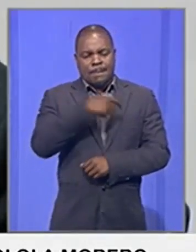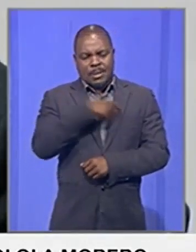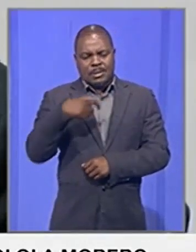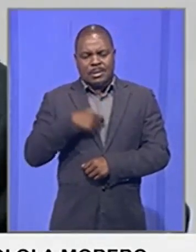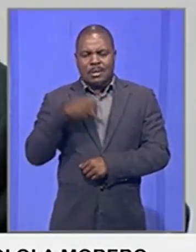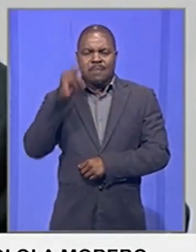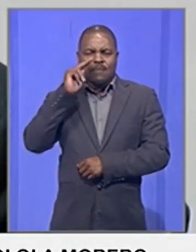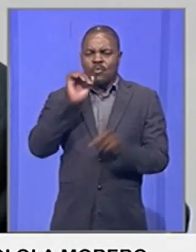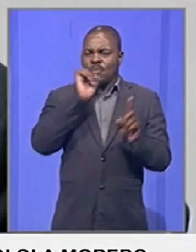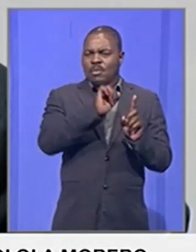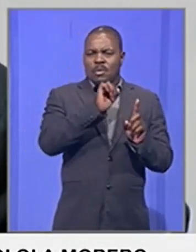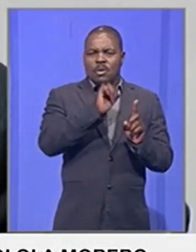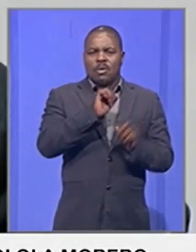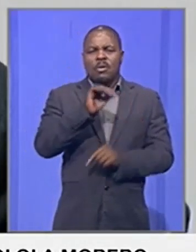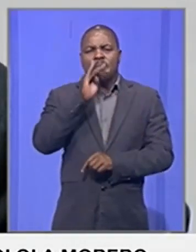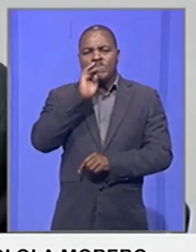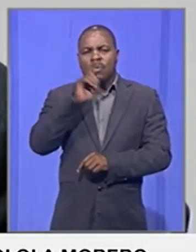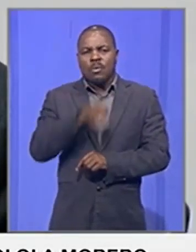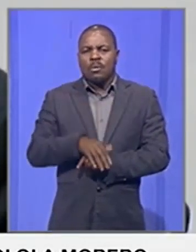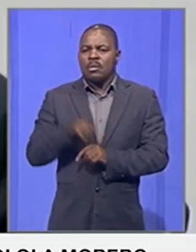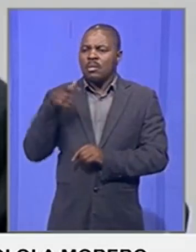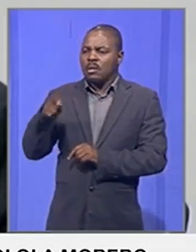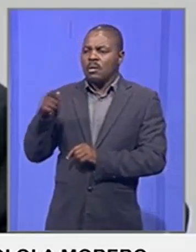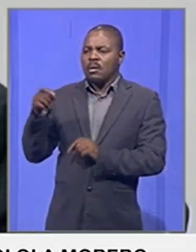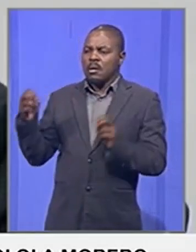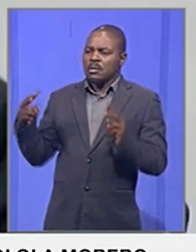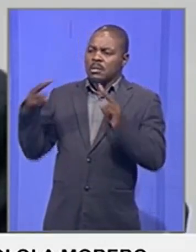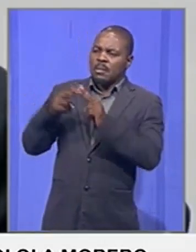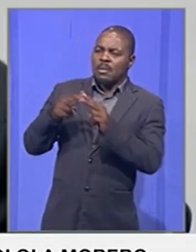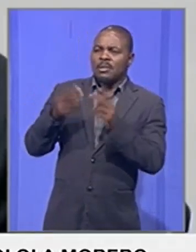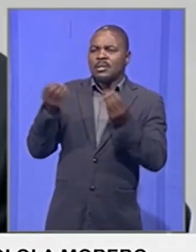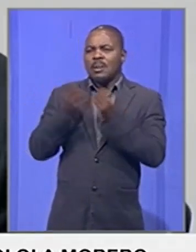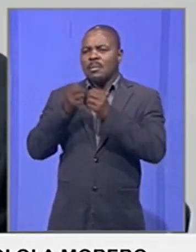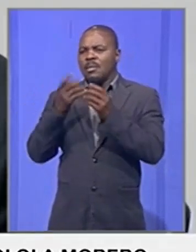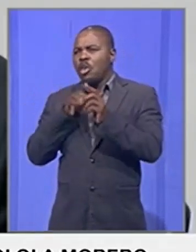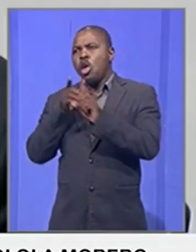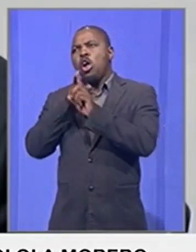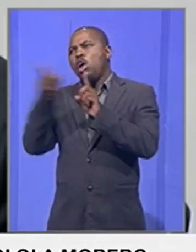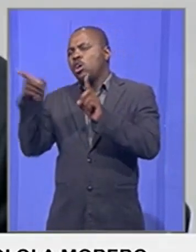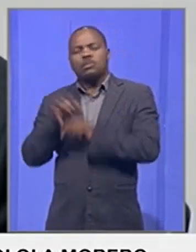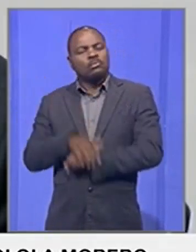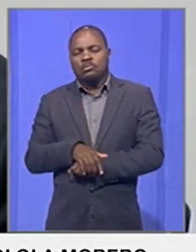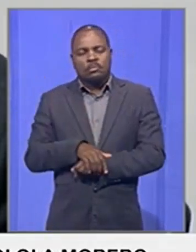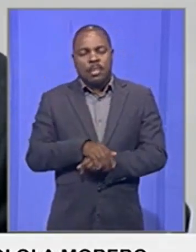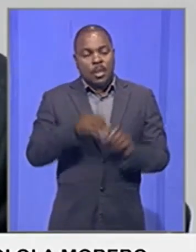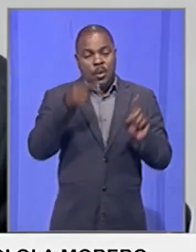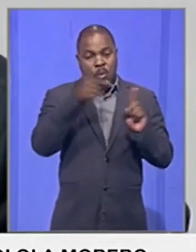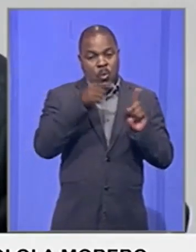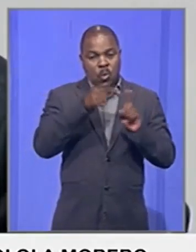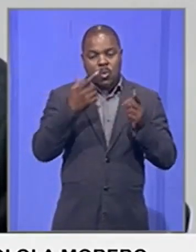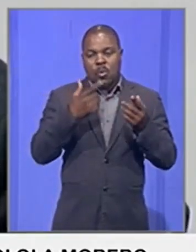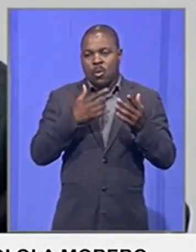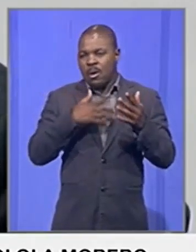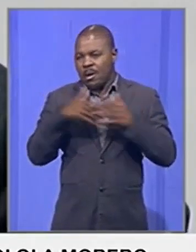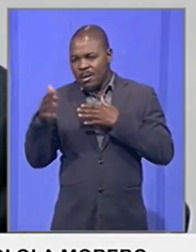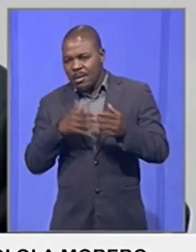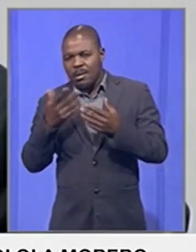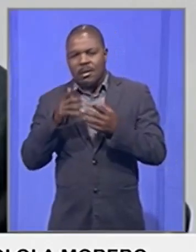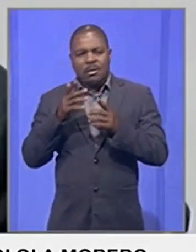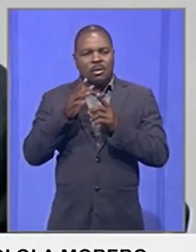The JC announced its recommendation before the recommendation reached the desk of the president. As soon as